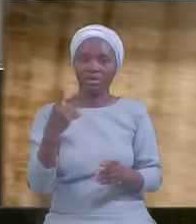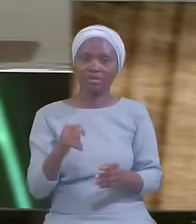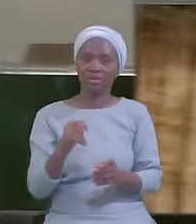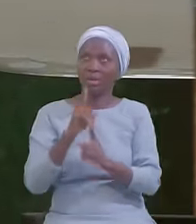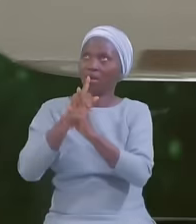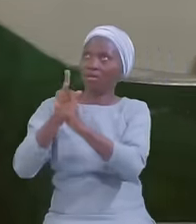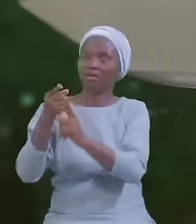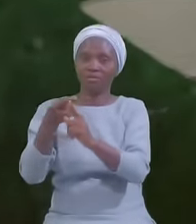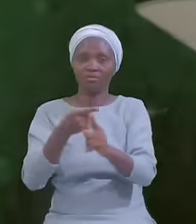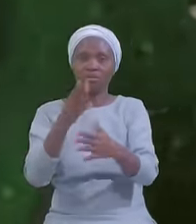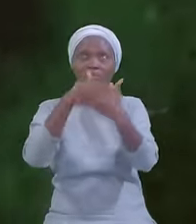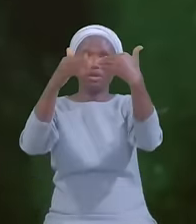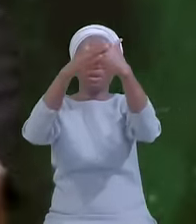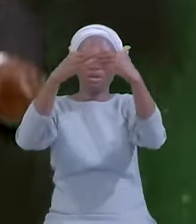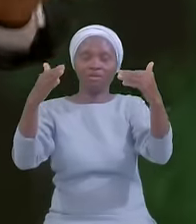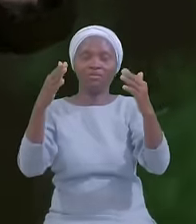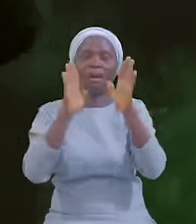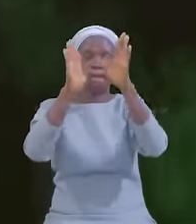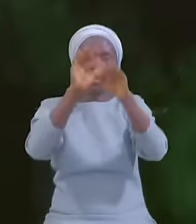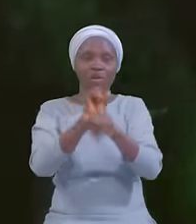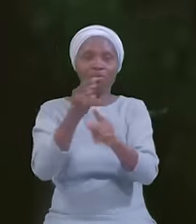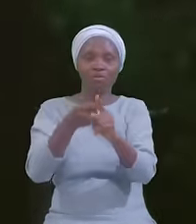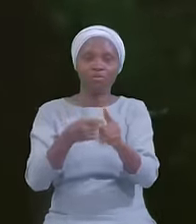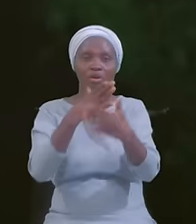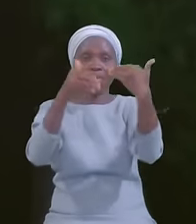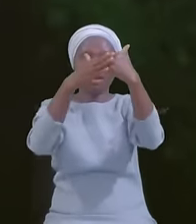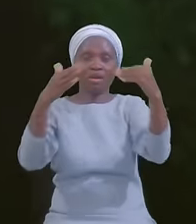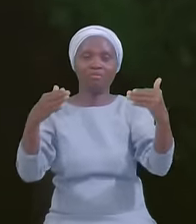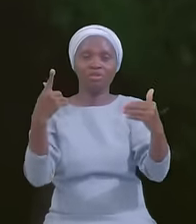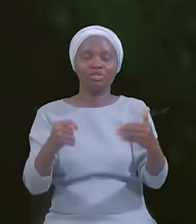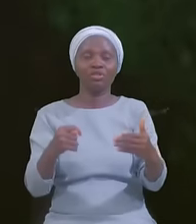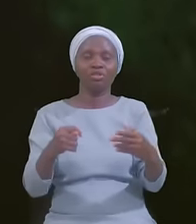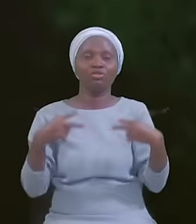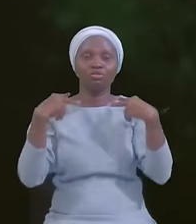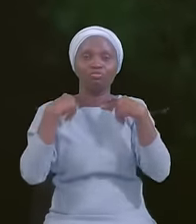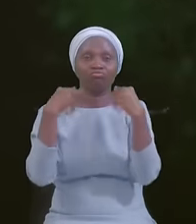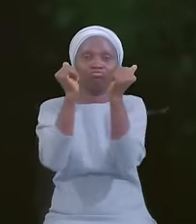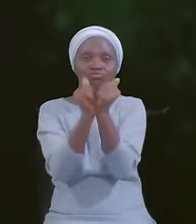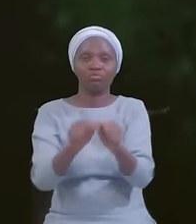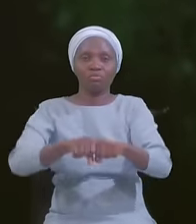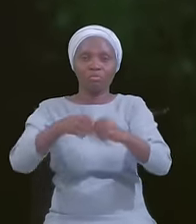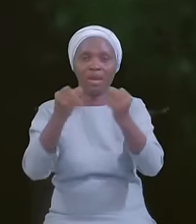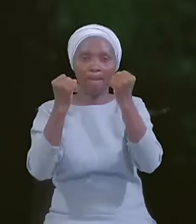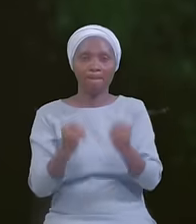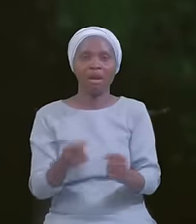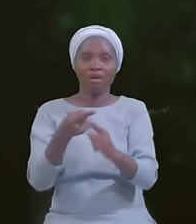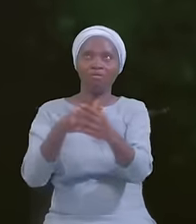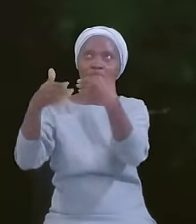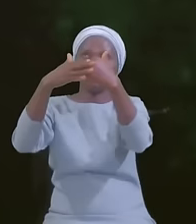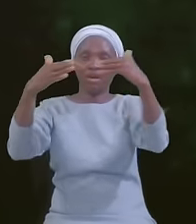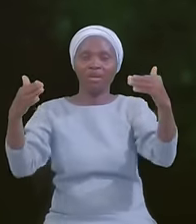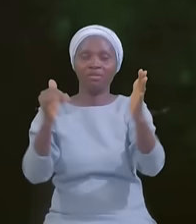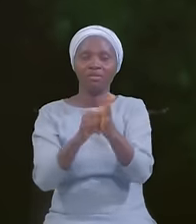heaven, the miracle from heaven, the yoke-breaking power from heaven, activating